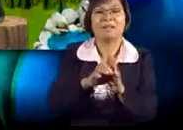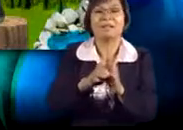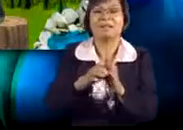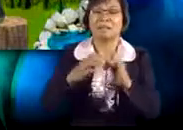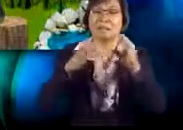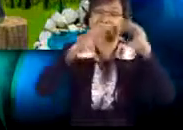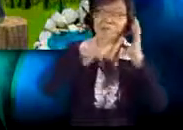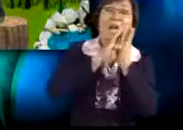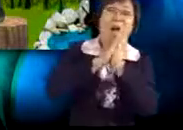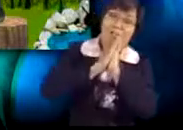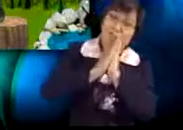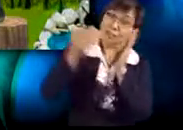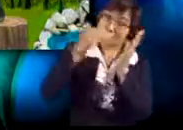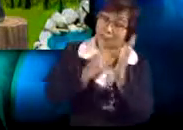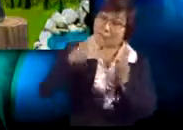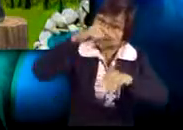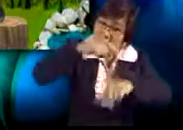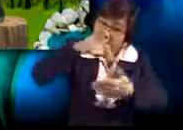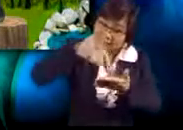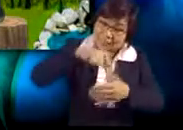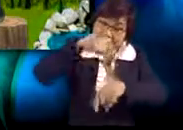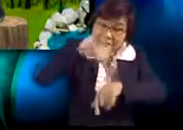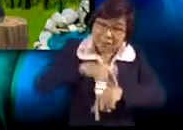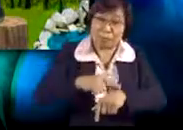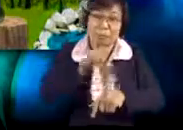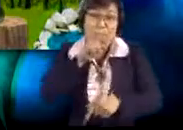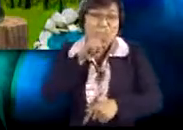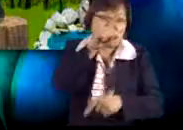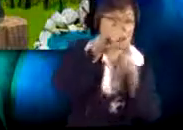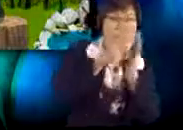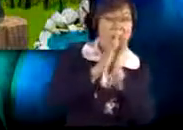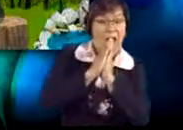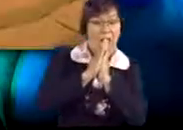again. This time, we have a real sandwich.